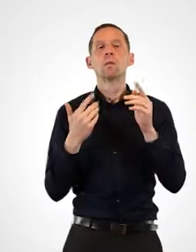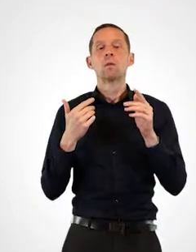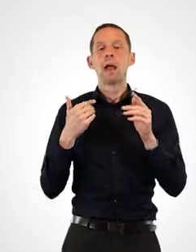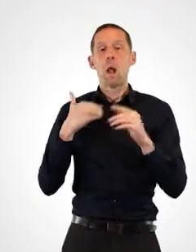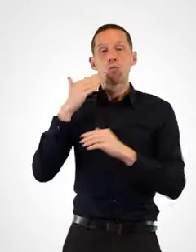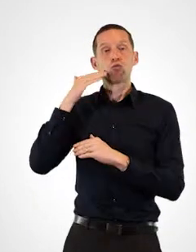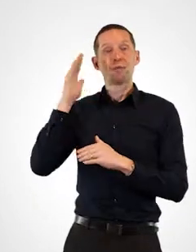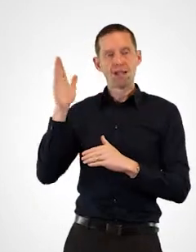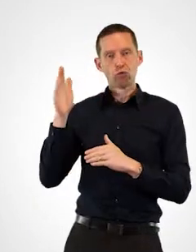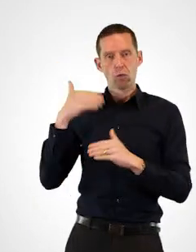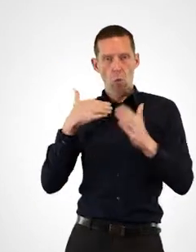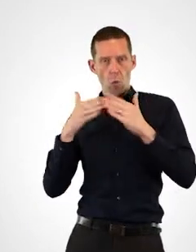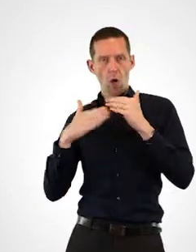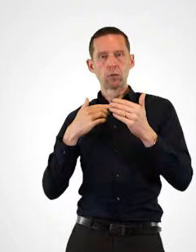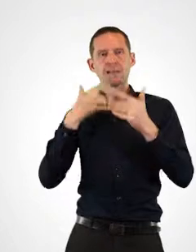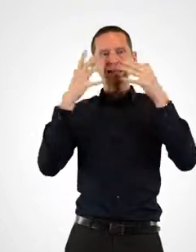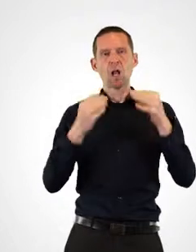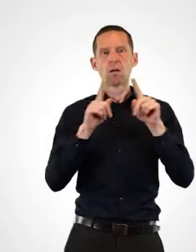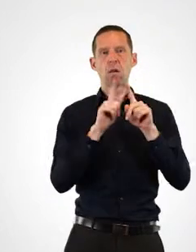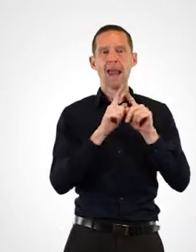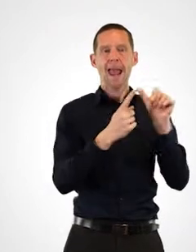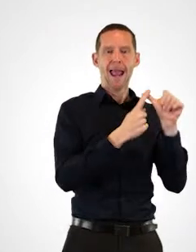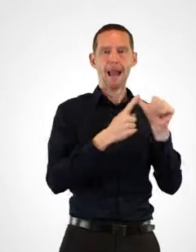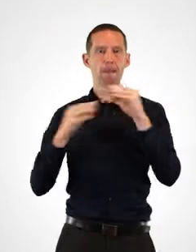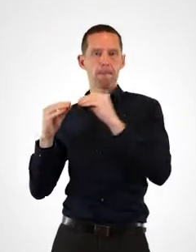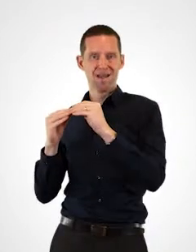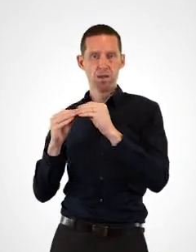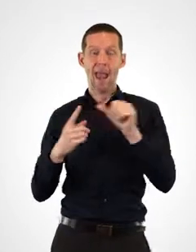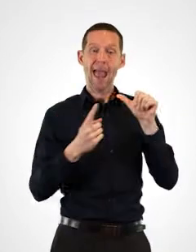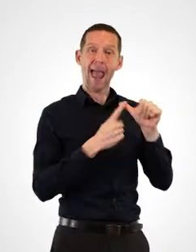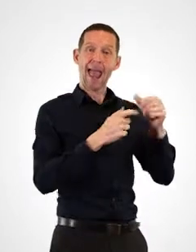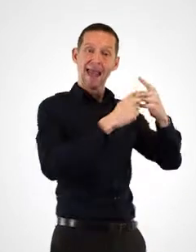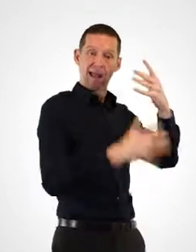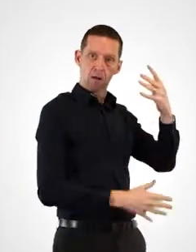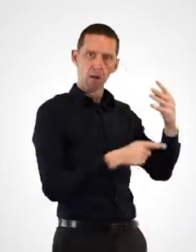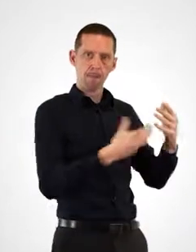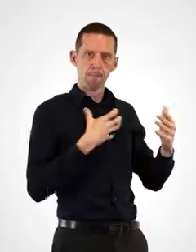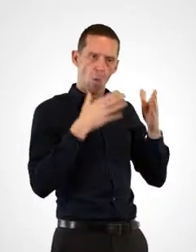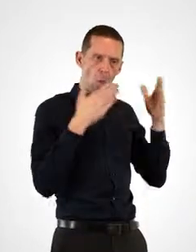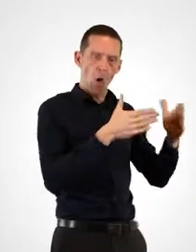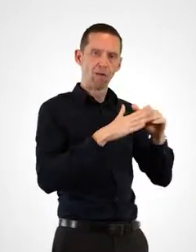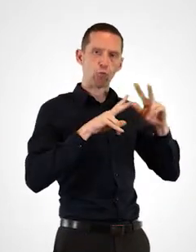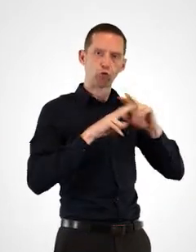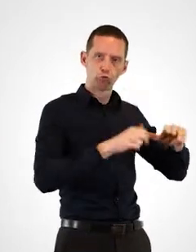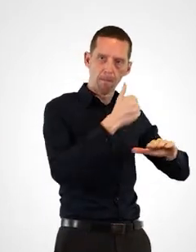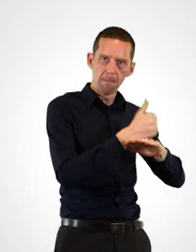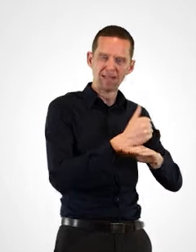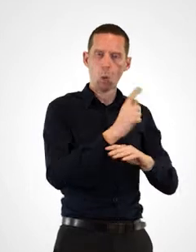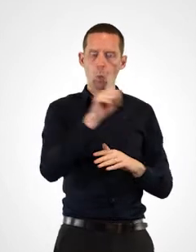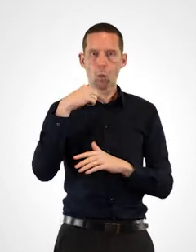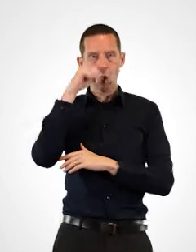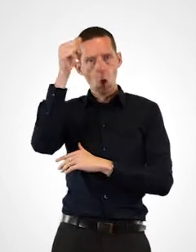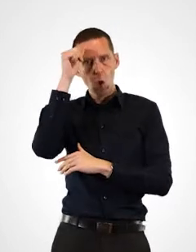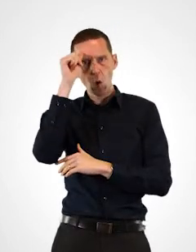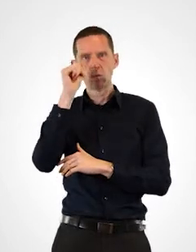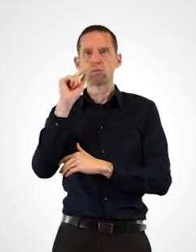presentations, we've kind of titled them A and B. A is going to focus more on the research base, what we know, what